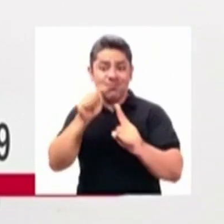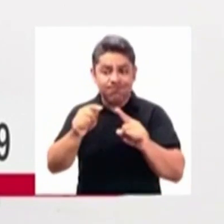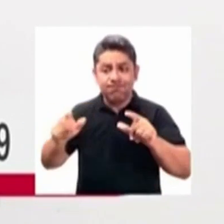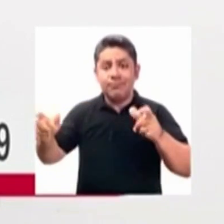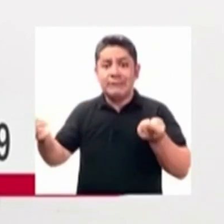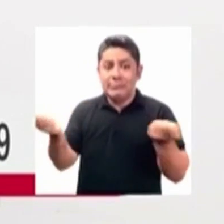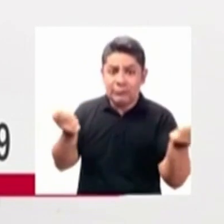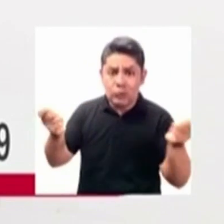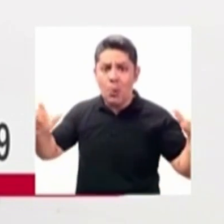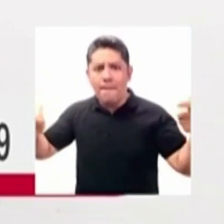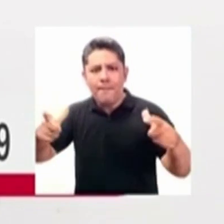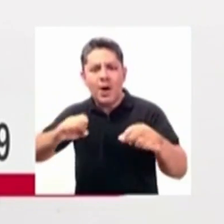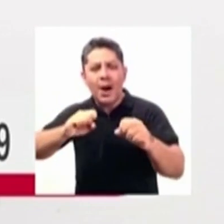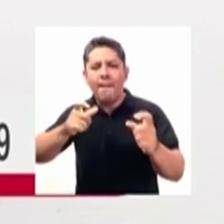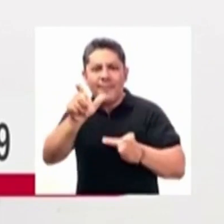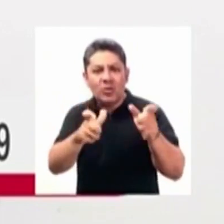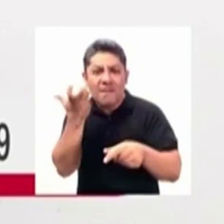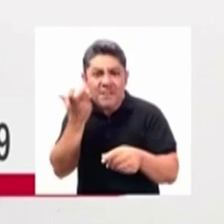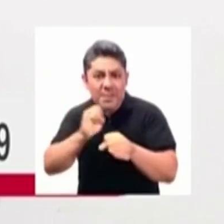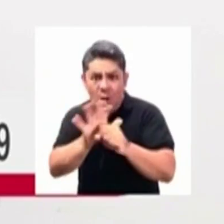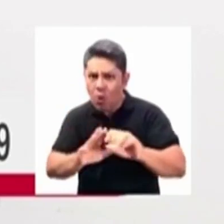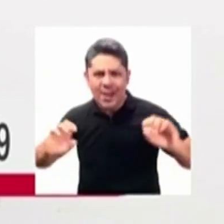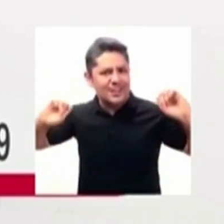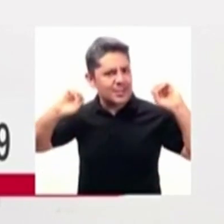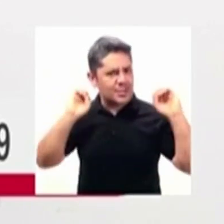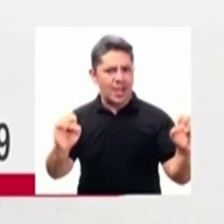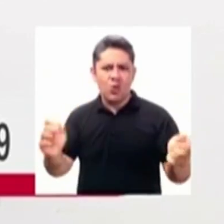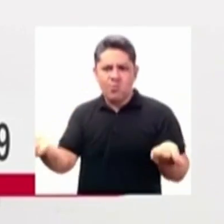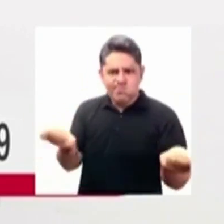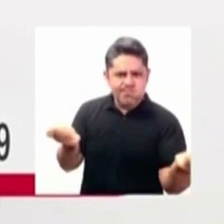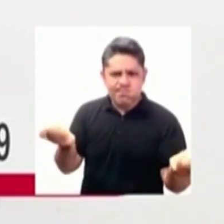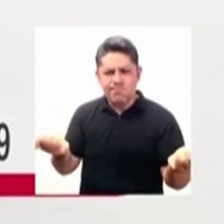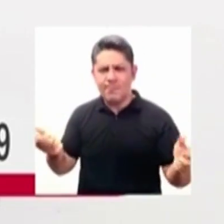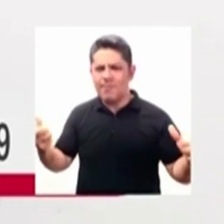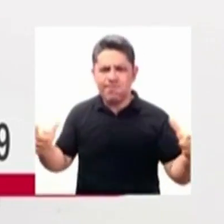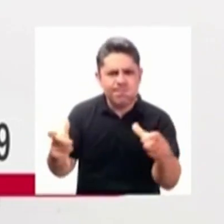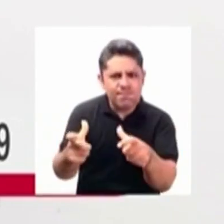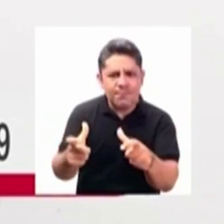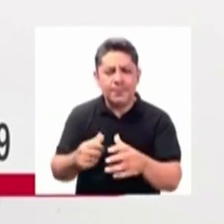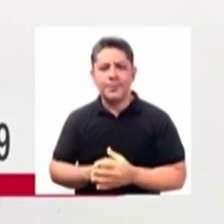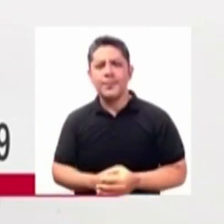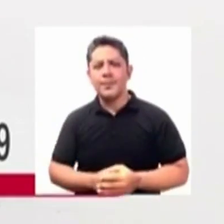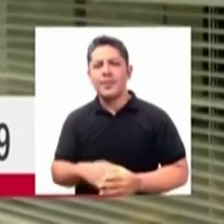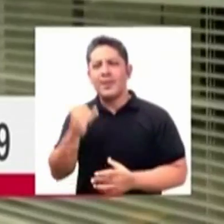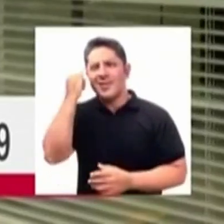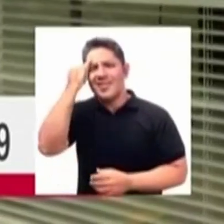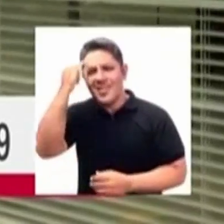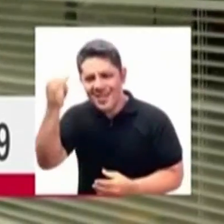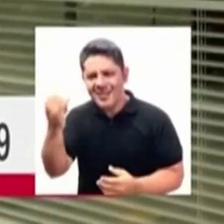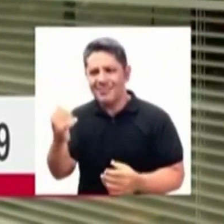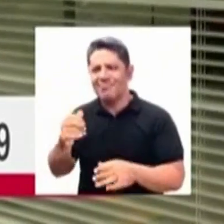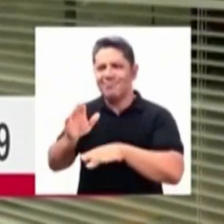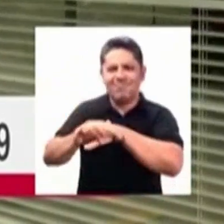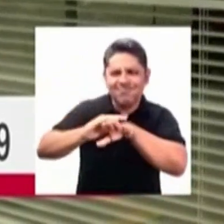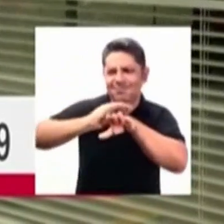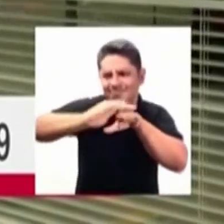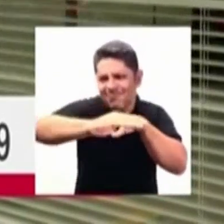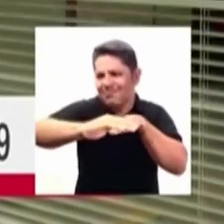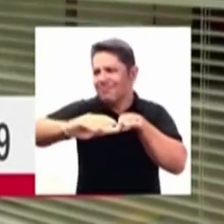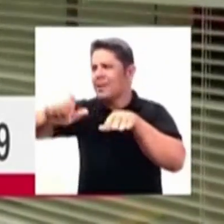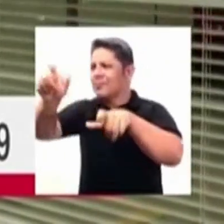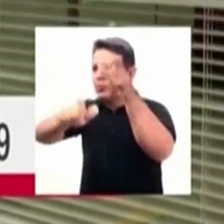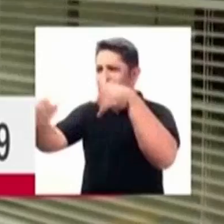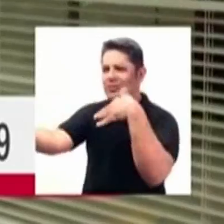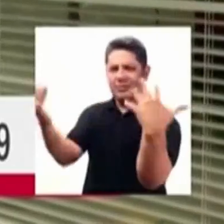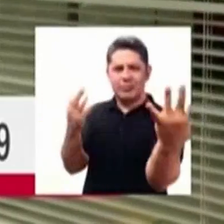with the purpose of decreasing and reducing serious mortality. You don't have to make an appointment. You don't have to be from the medical center. You can be